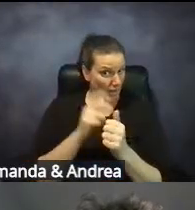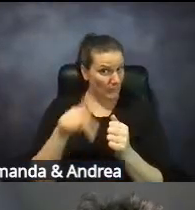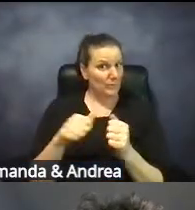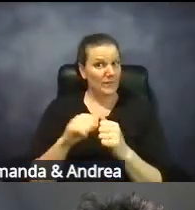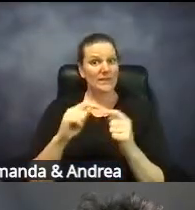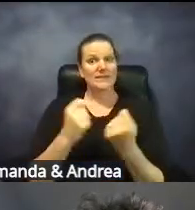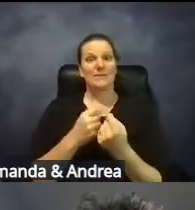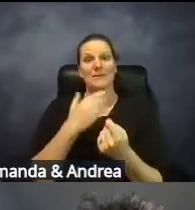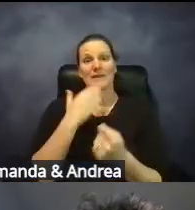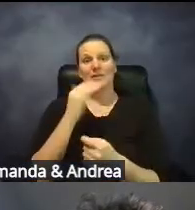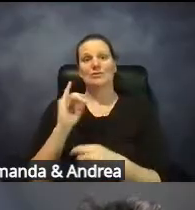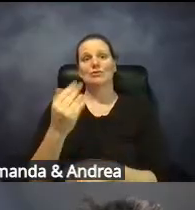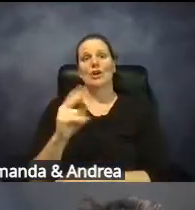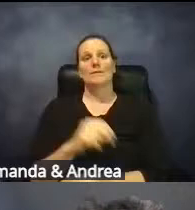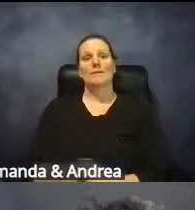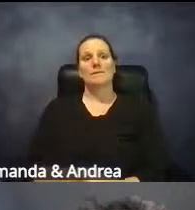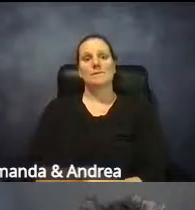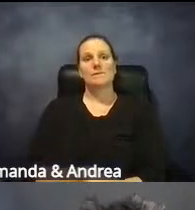John.